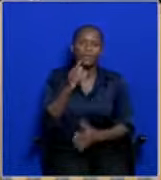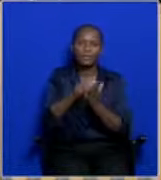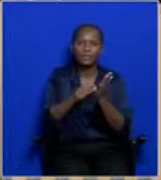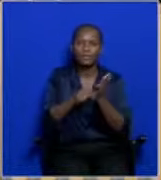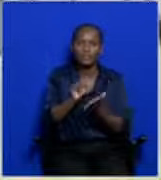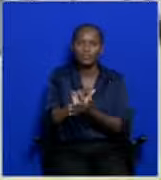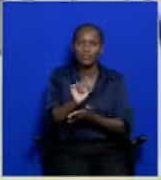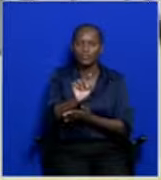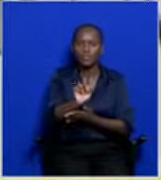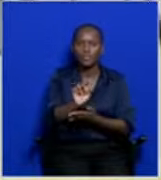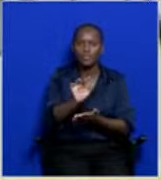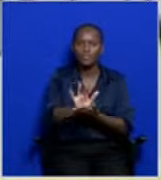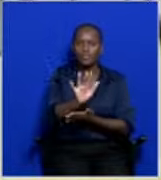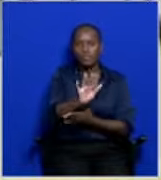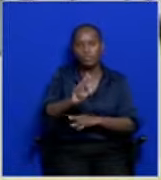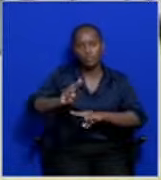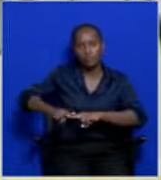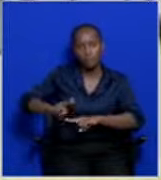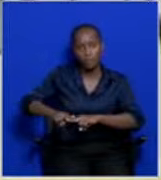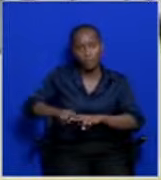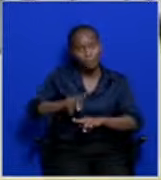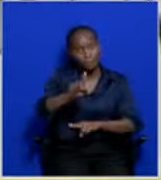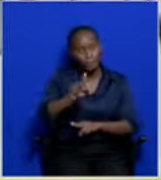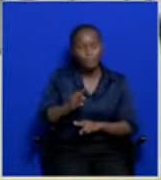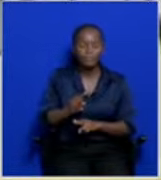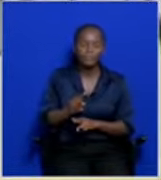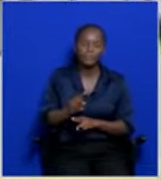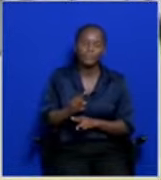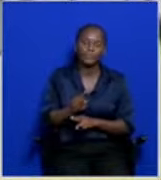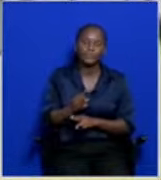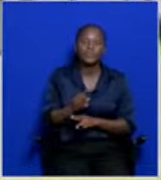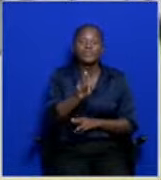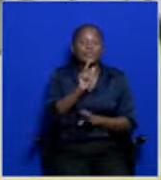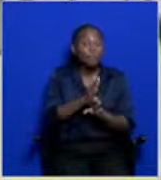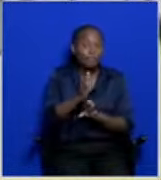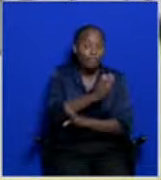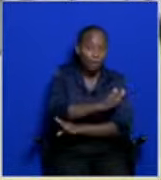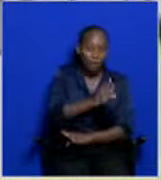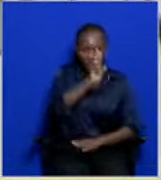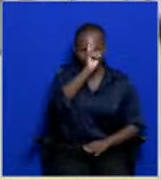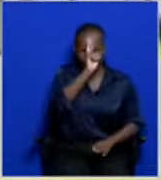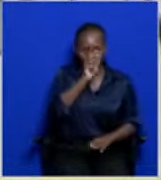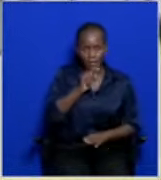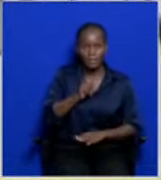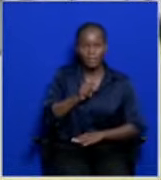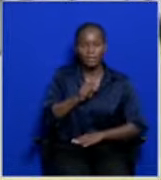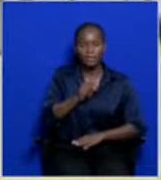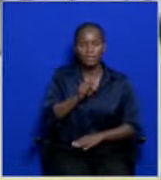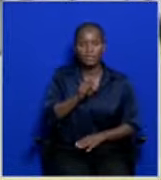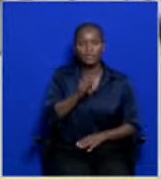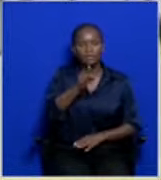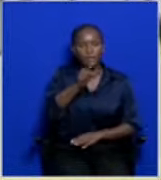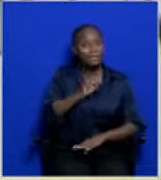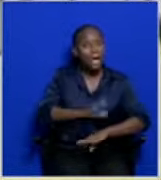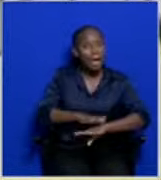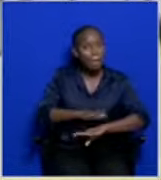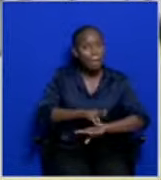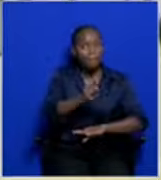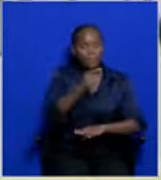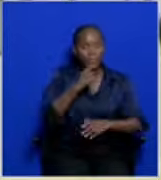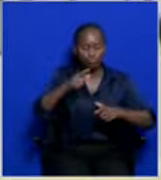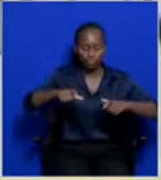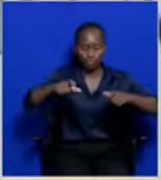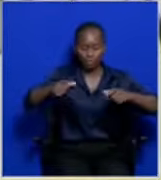that, there was a time, even in the screenshot you'll see, there was a time when you also asked